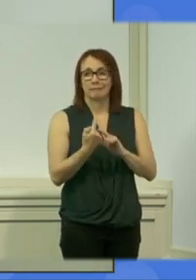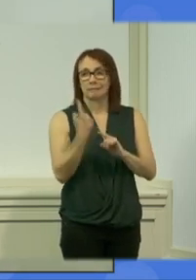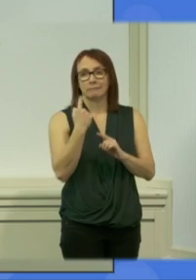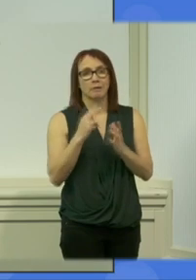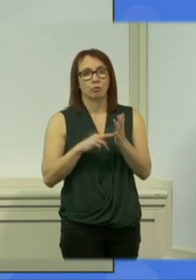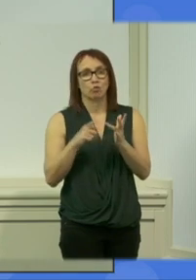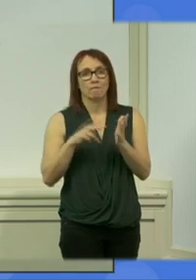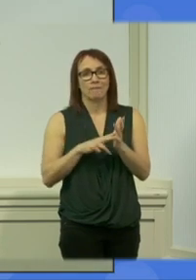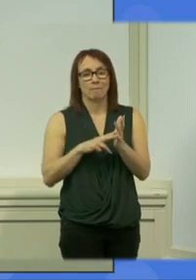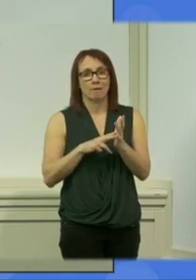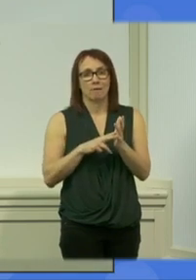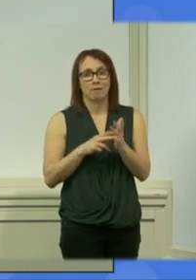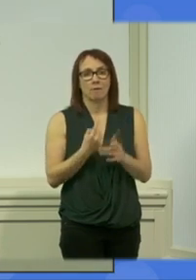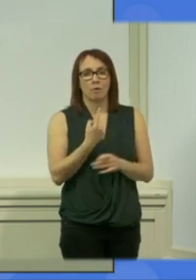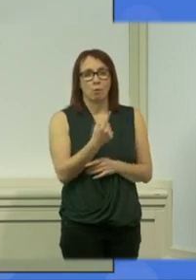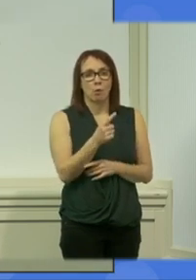was £1.791